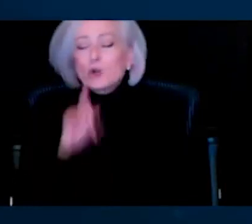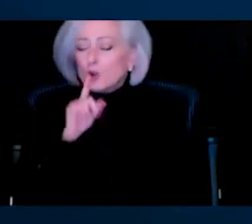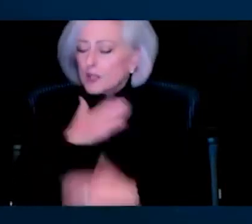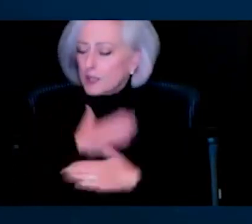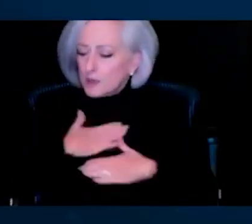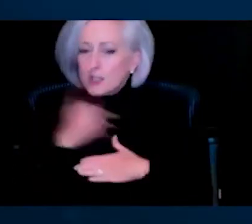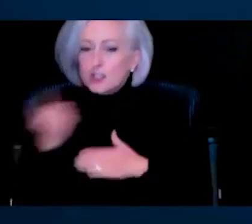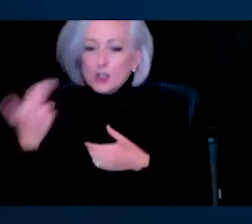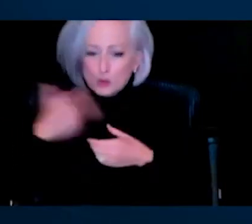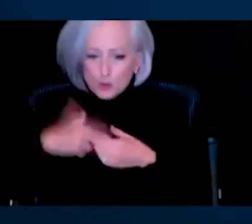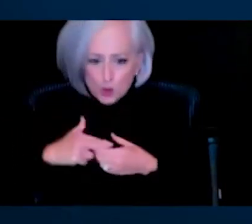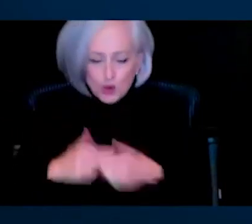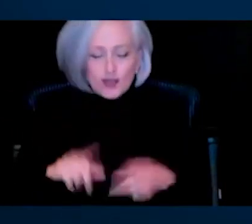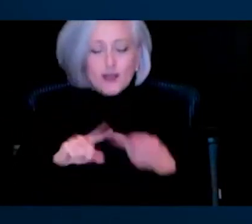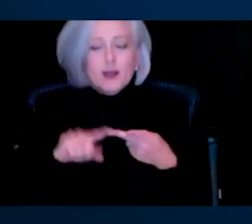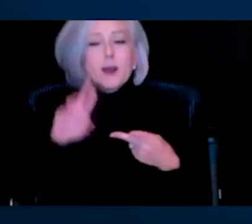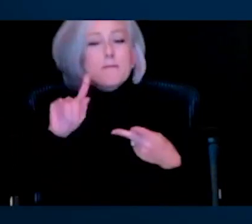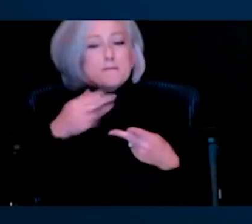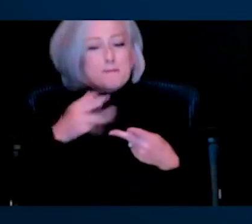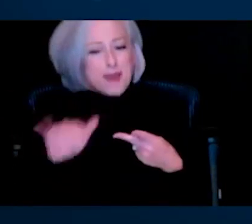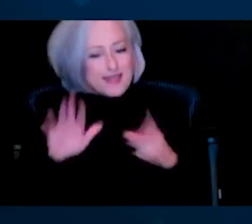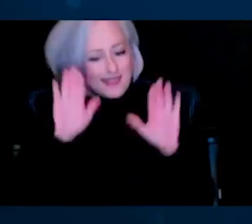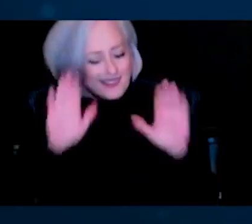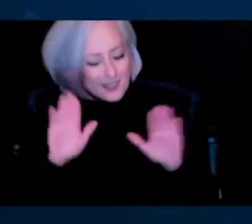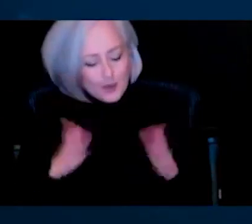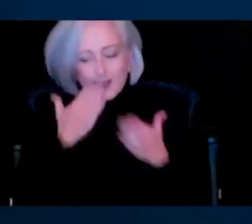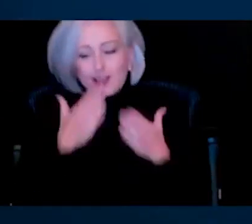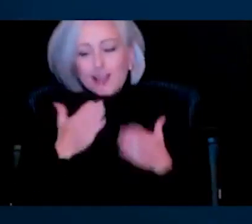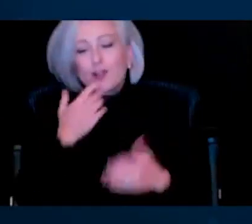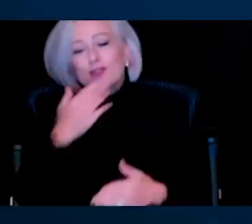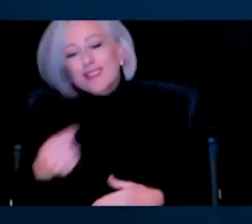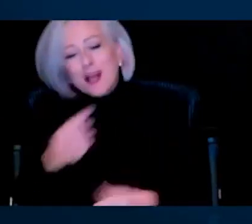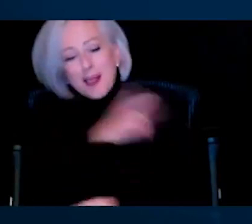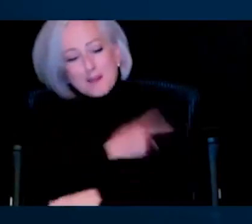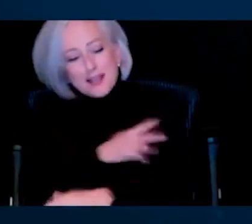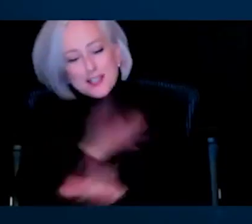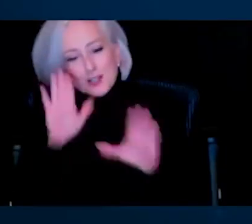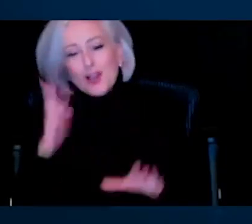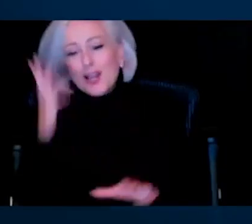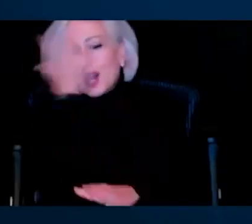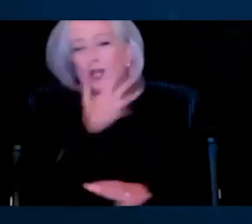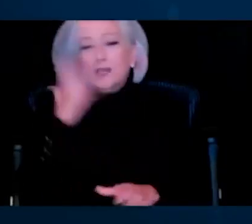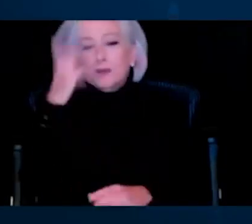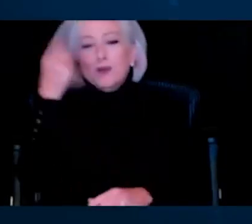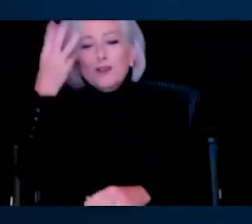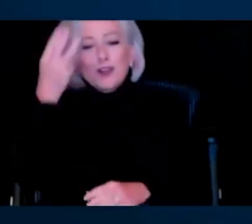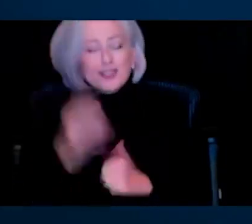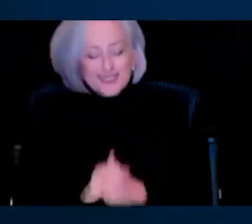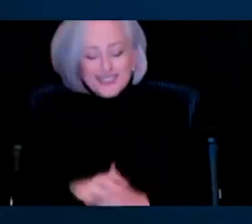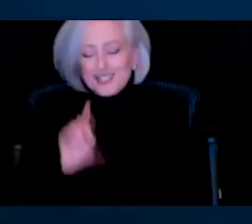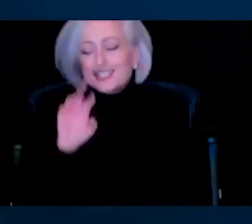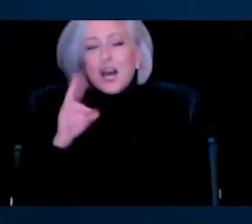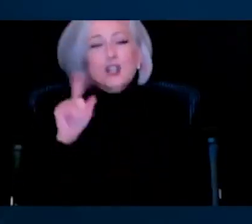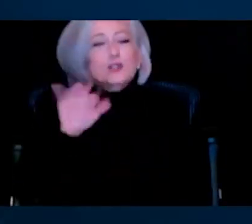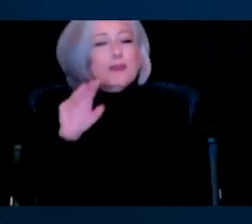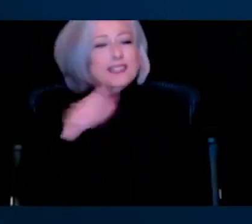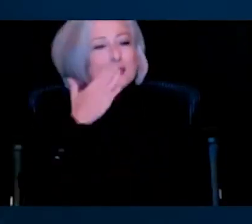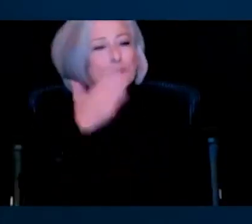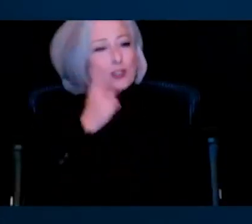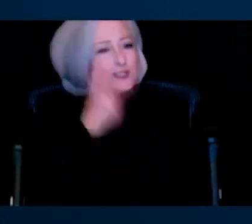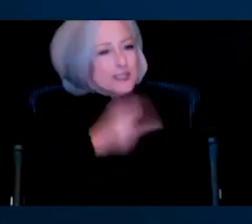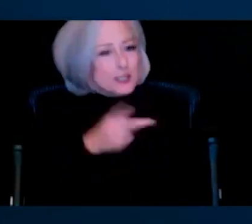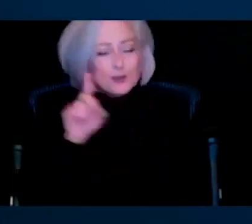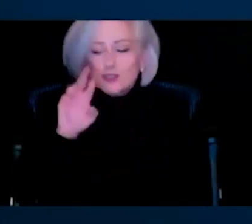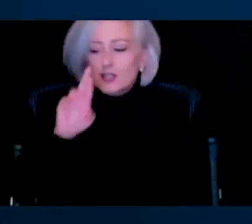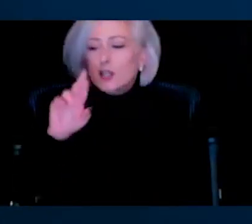us. And Bethany, great. Tell our patient thank you. She looks beautiful. And Dr. Tomassian, great to see you. Dr. Rajpara. We'll